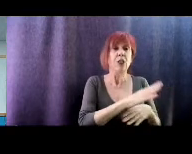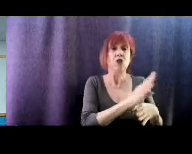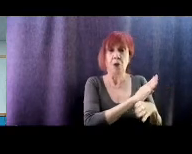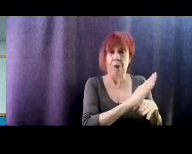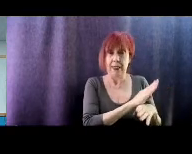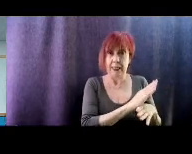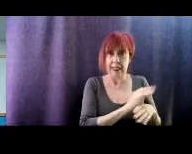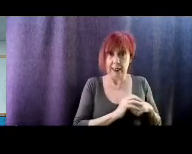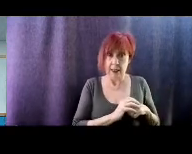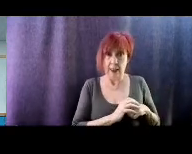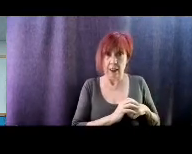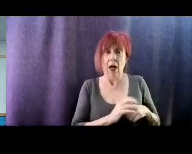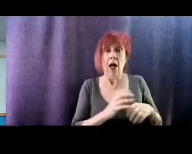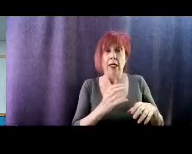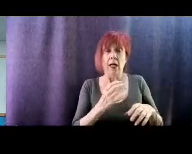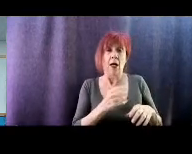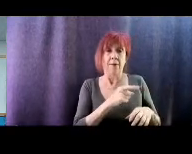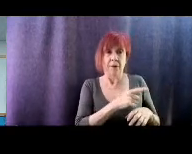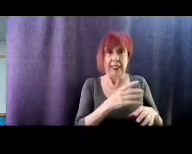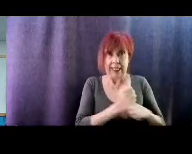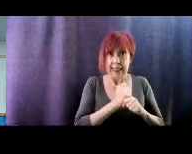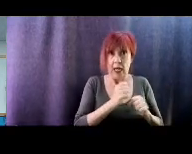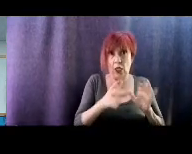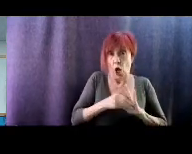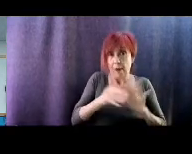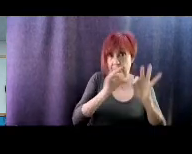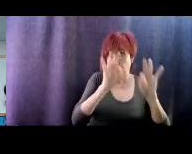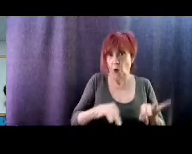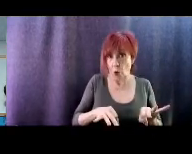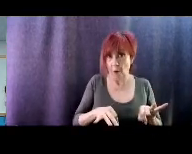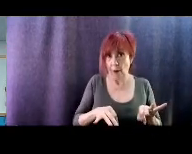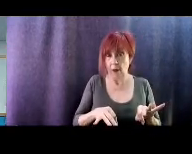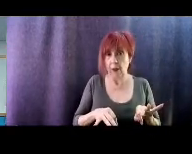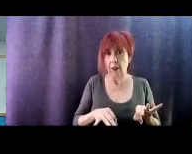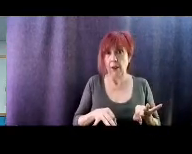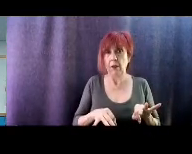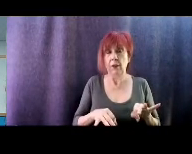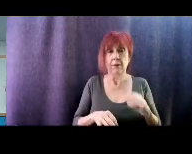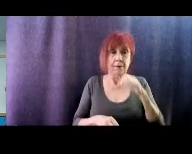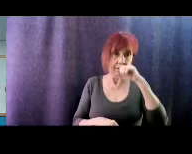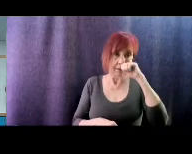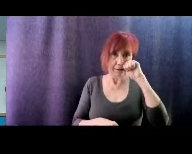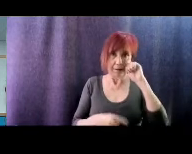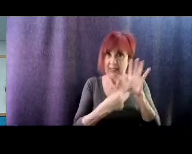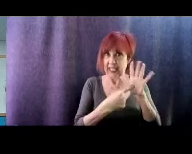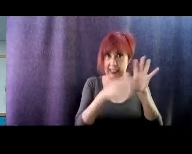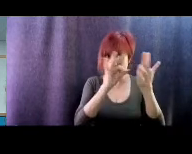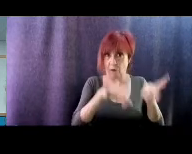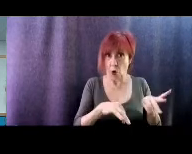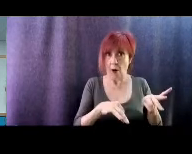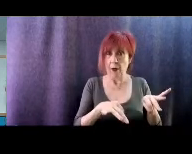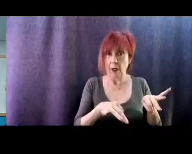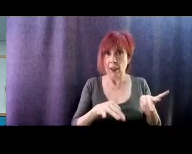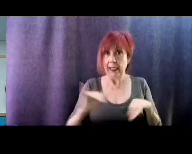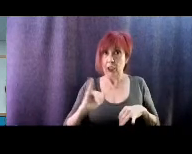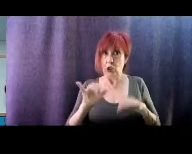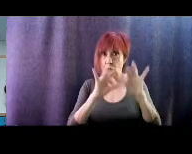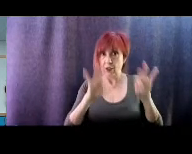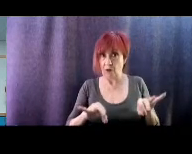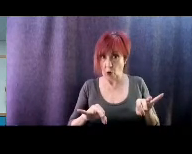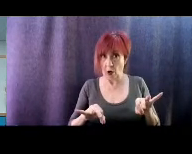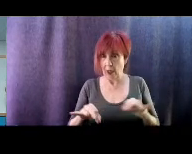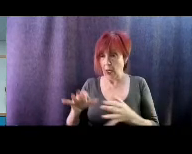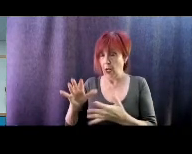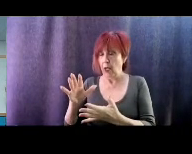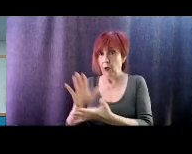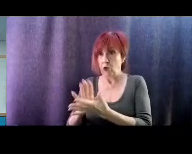business receives a copy of that form. This form is the next slide. This is what we use. It's a electronic form. It's sent